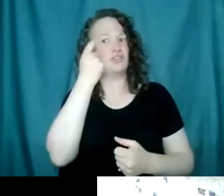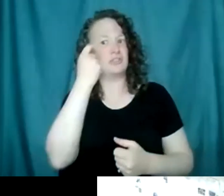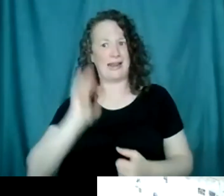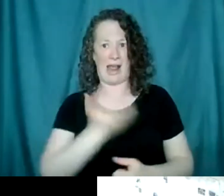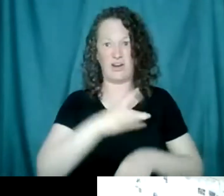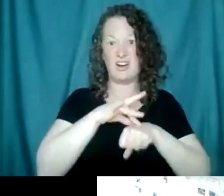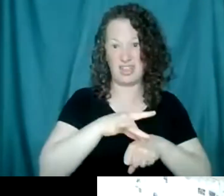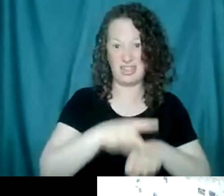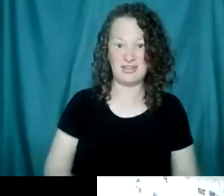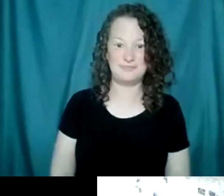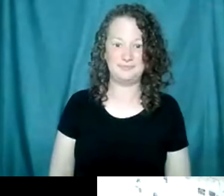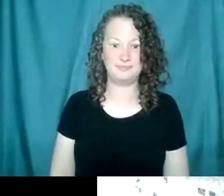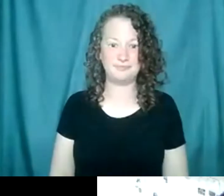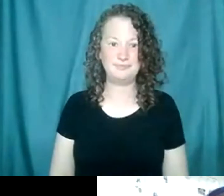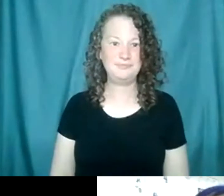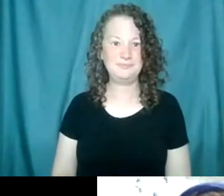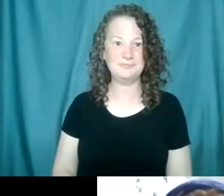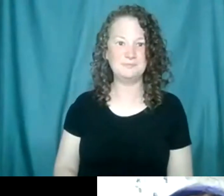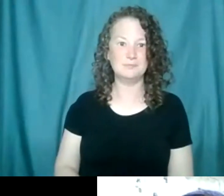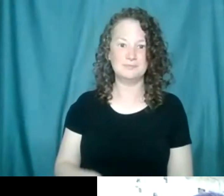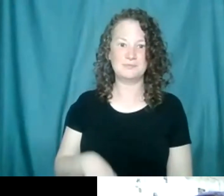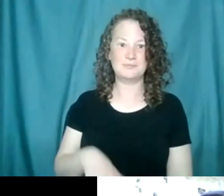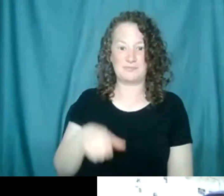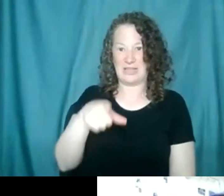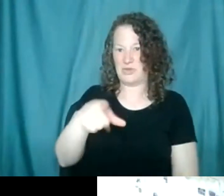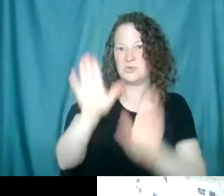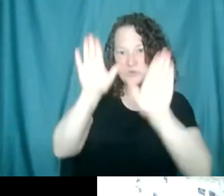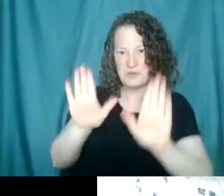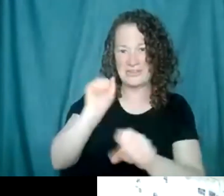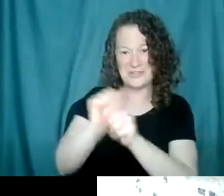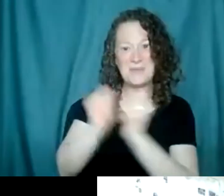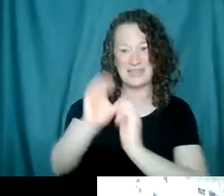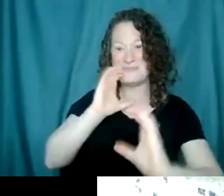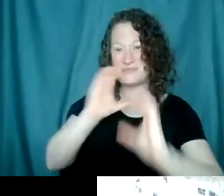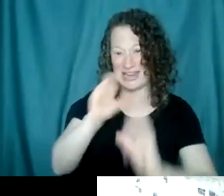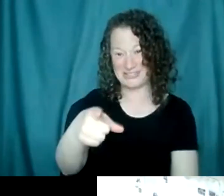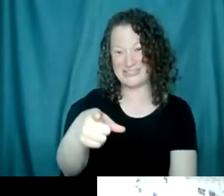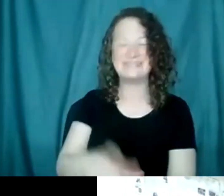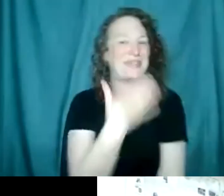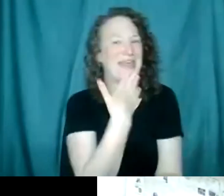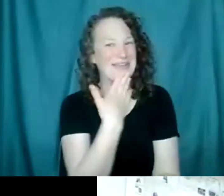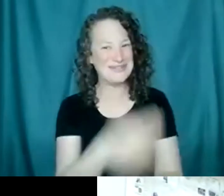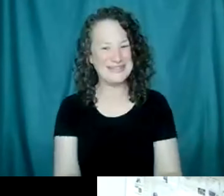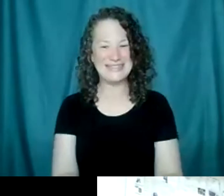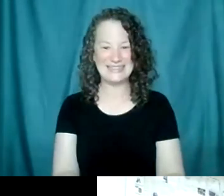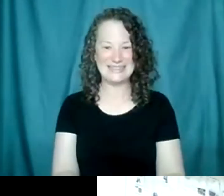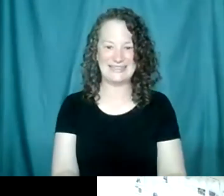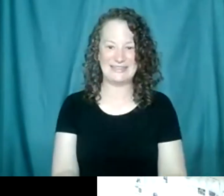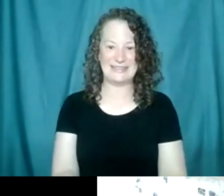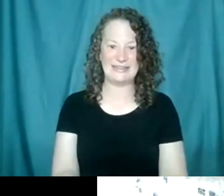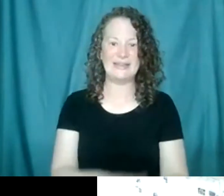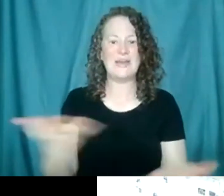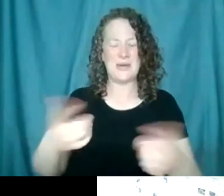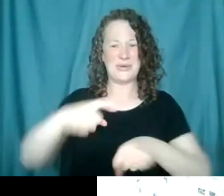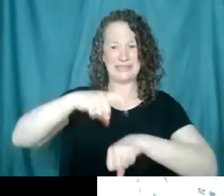Absolutely. And I mean, you're doing a great job with that communication. Thank you. So I just for time, I'm going